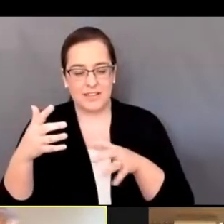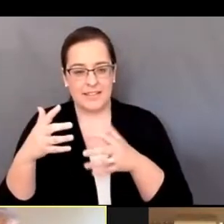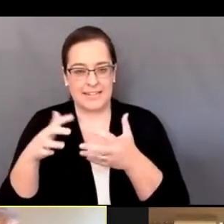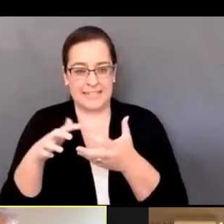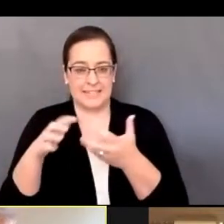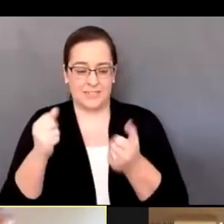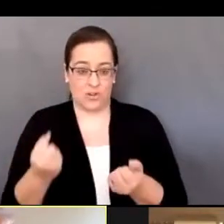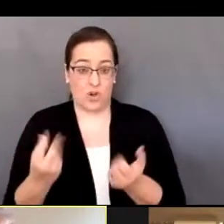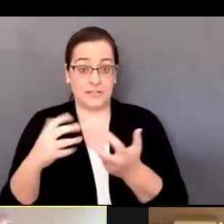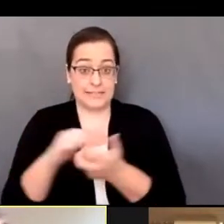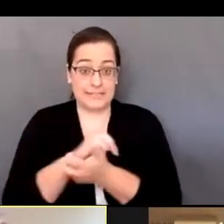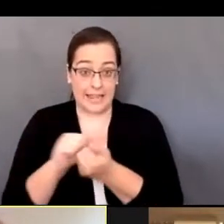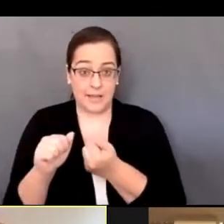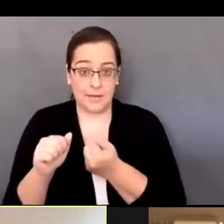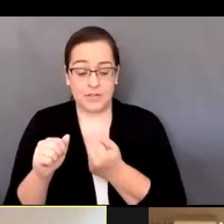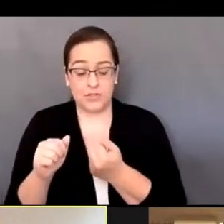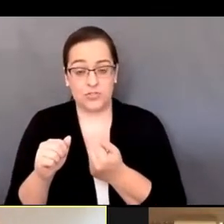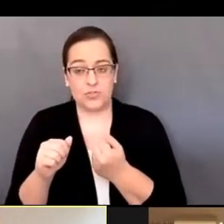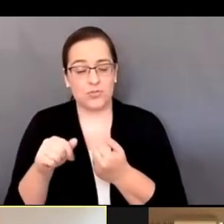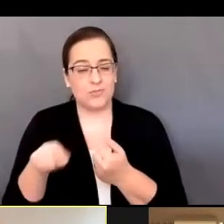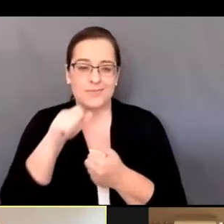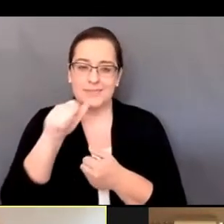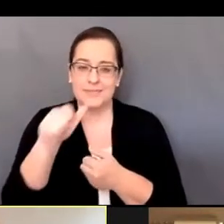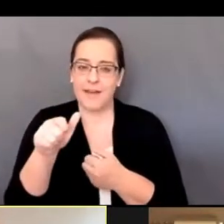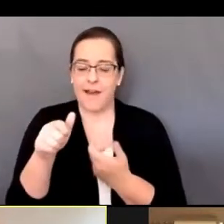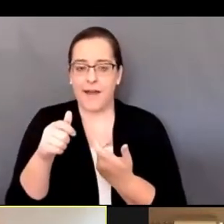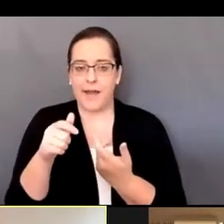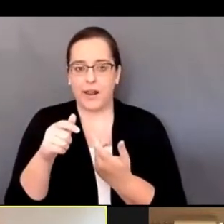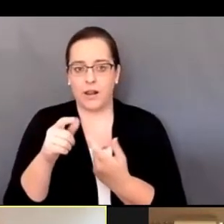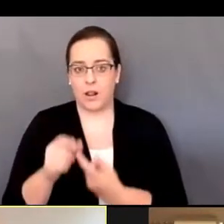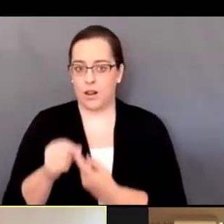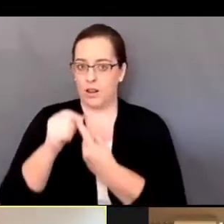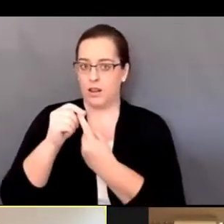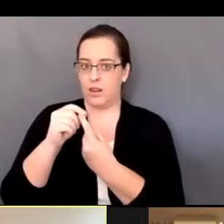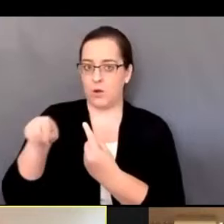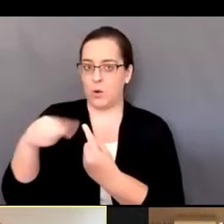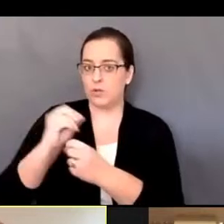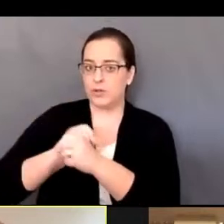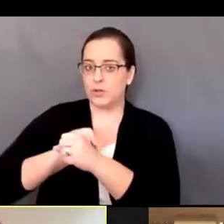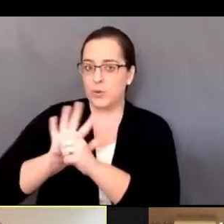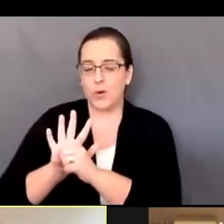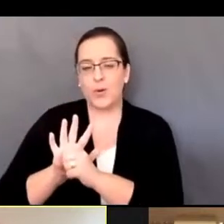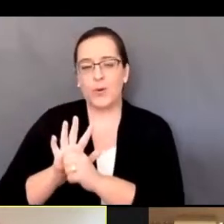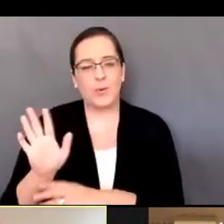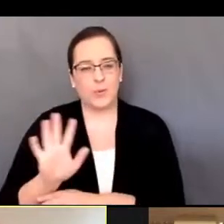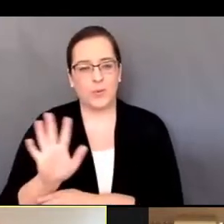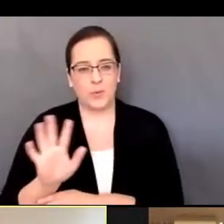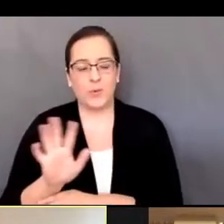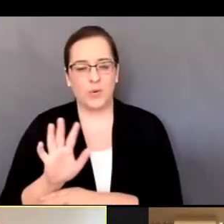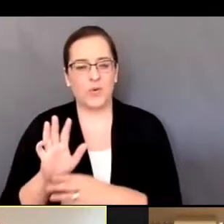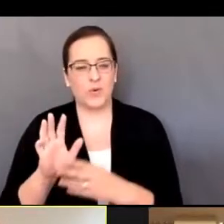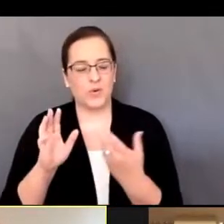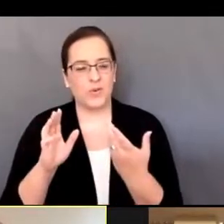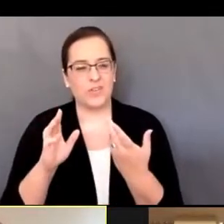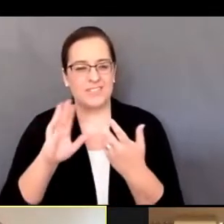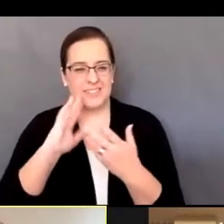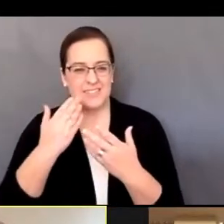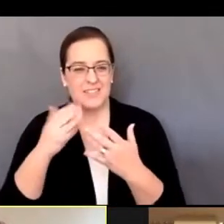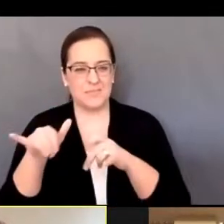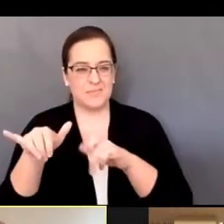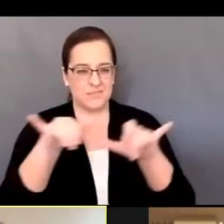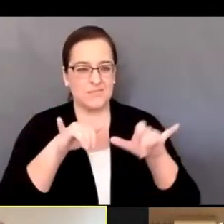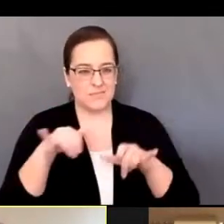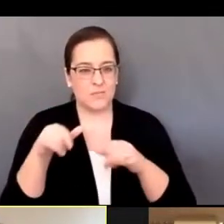damaging. So this is not necessarily unique to this. It just seems to be a fairly significant and common